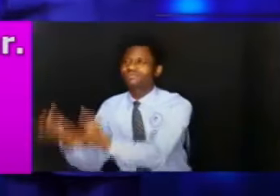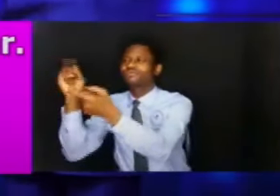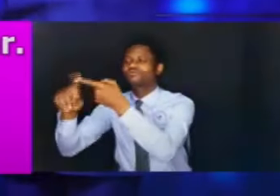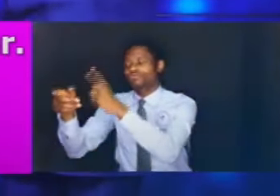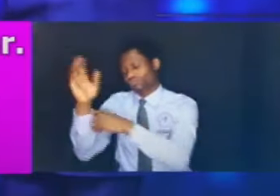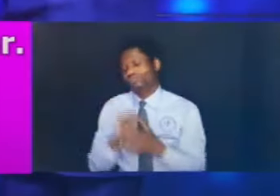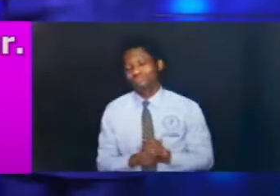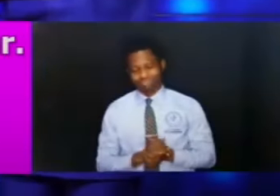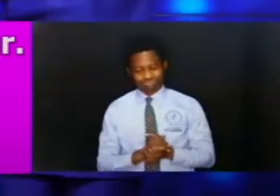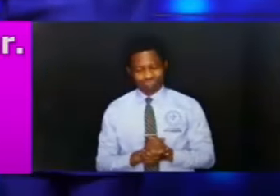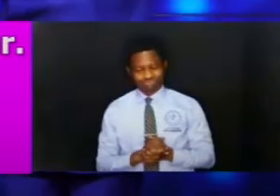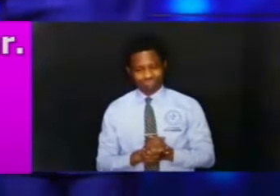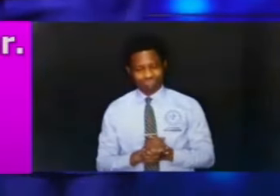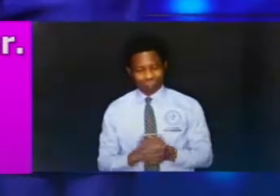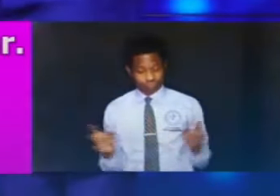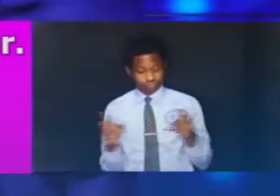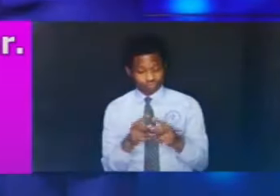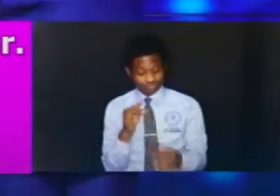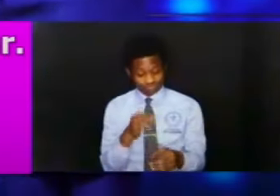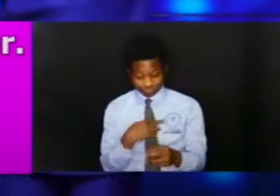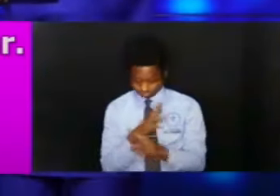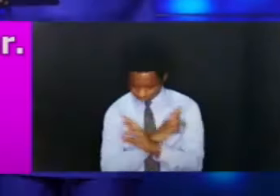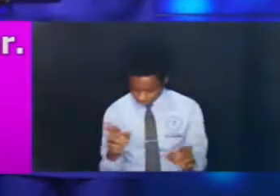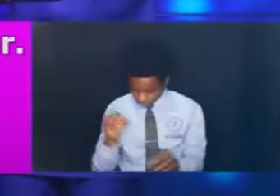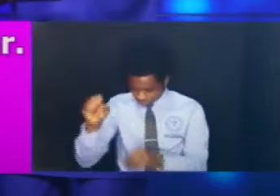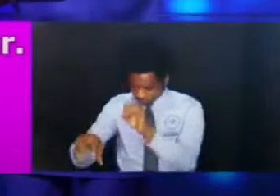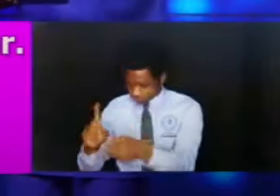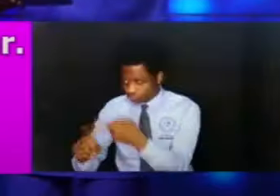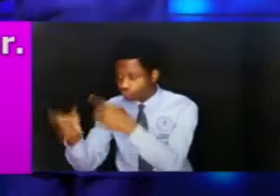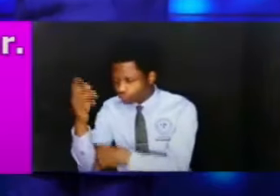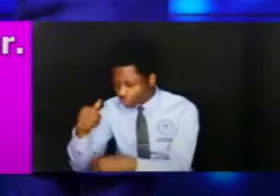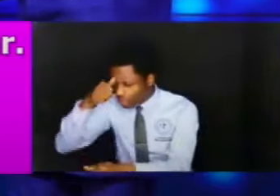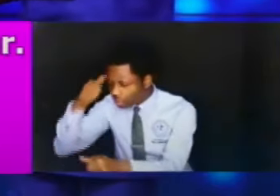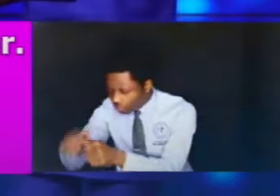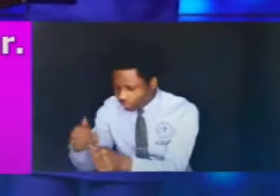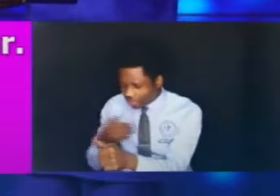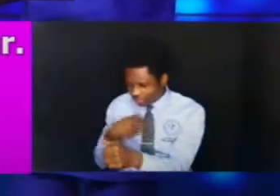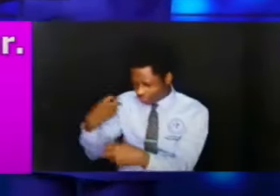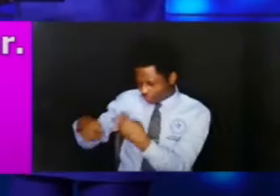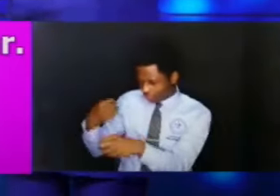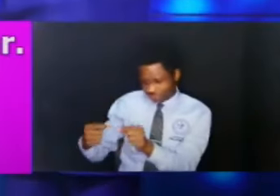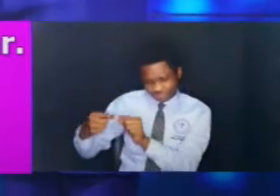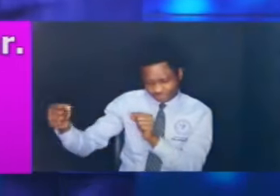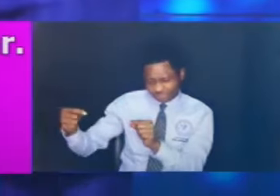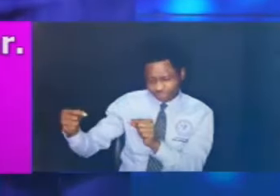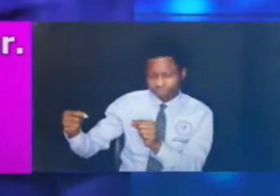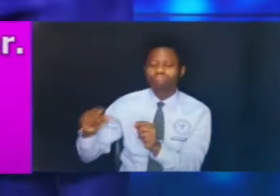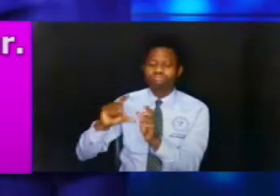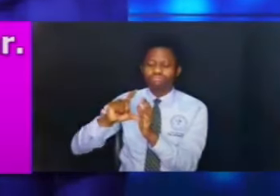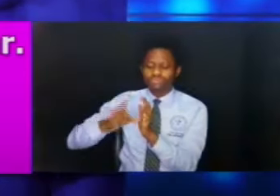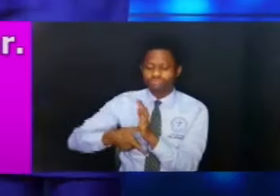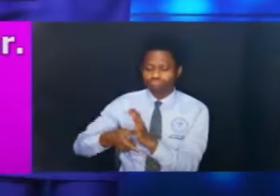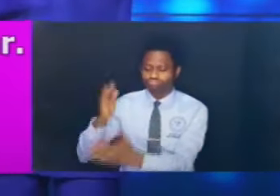now what I say, when you know what someone, ja, why are you not for him, which I know, and him, why now, when you